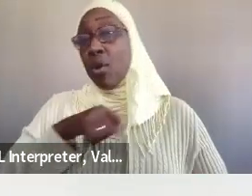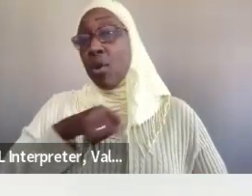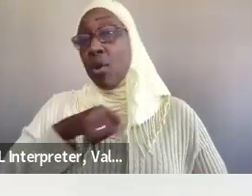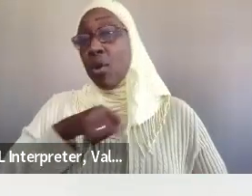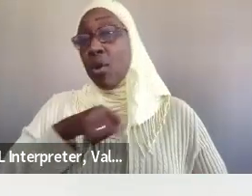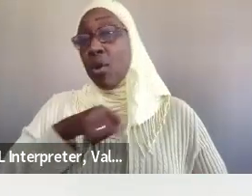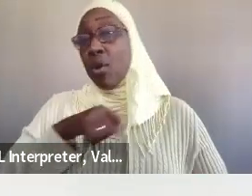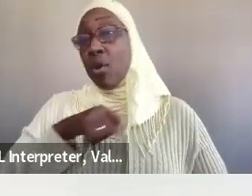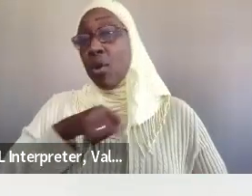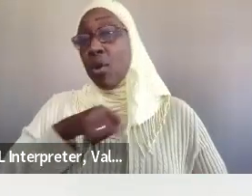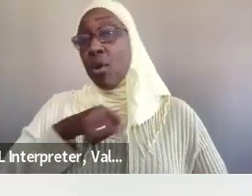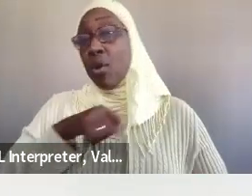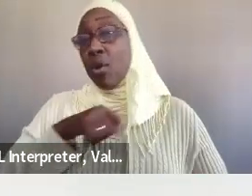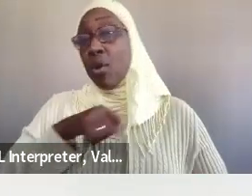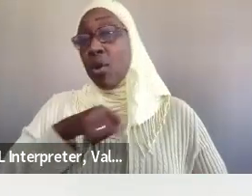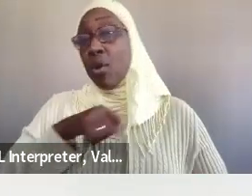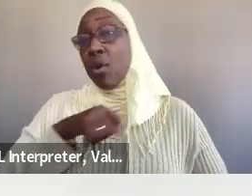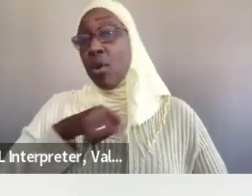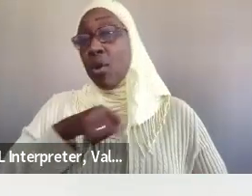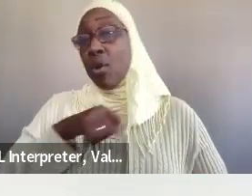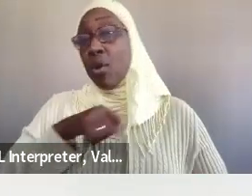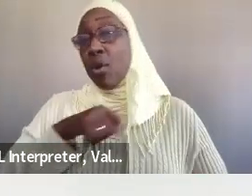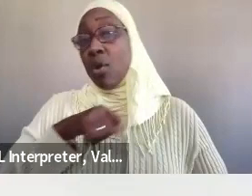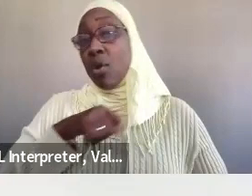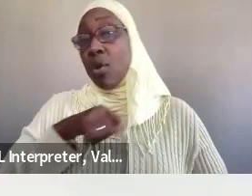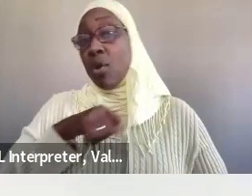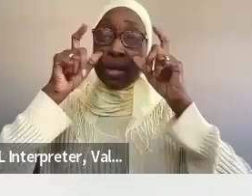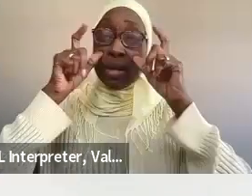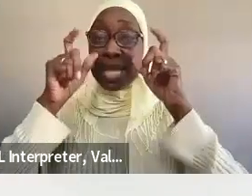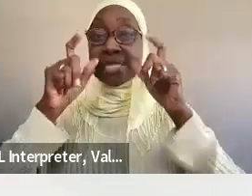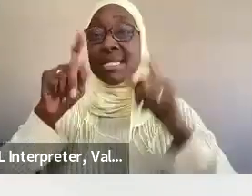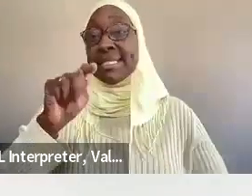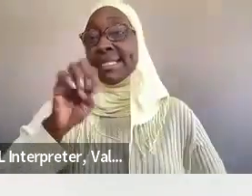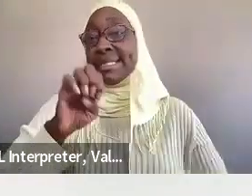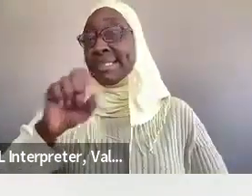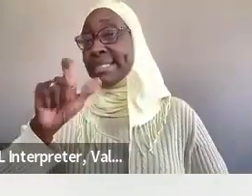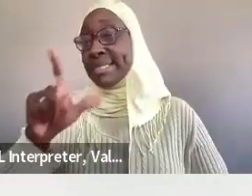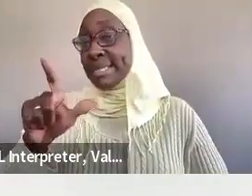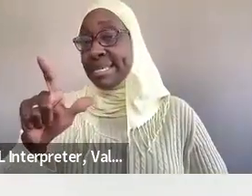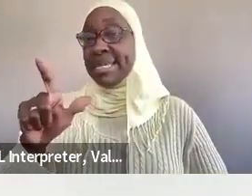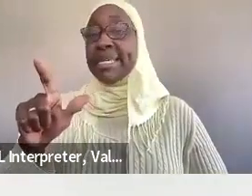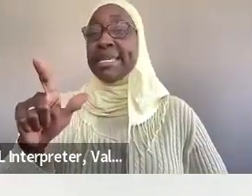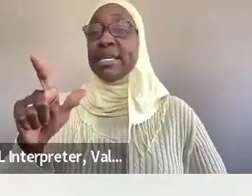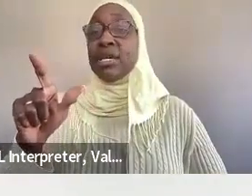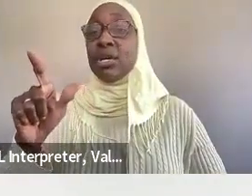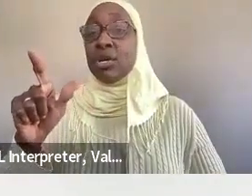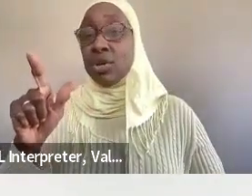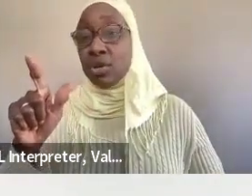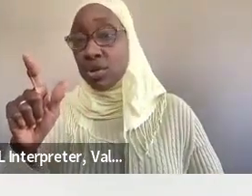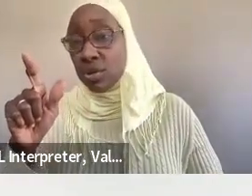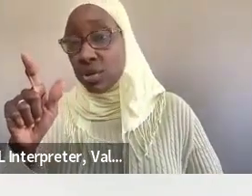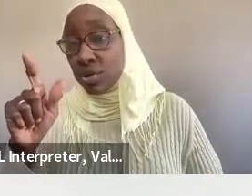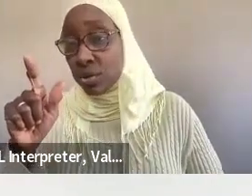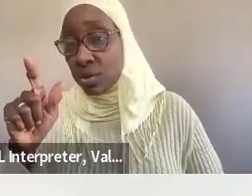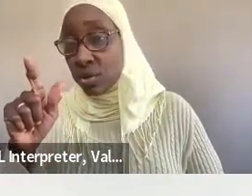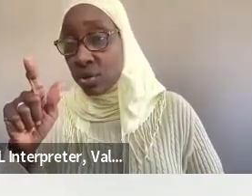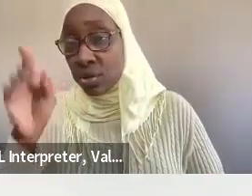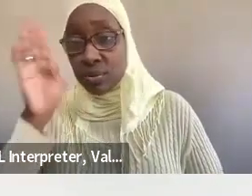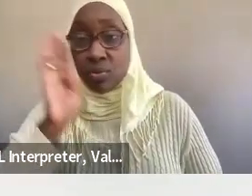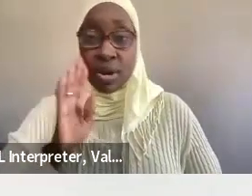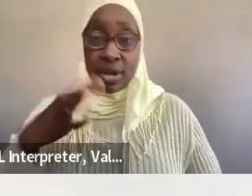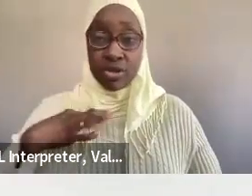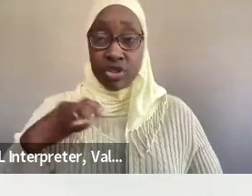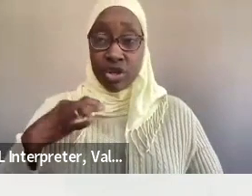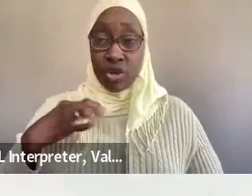purple glasses and a teal flowered shirt. And currently on the screen is a slide that says Brown